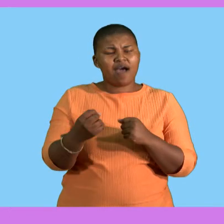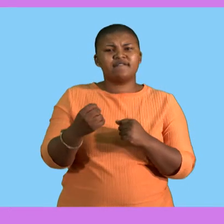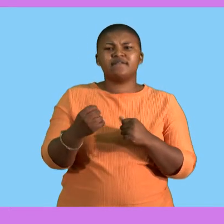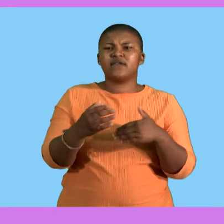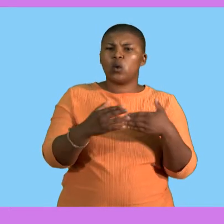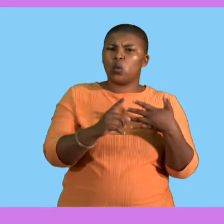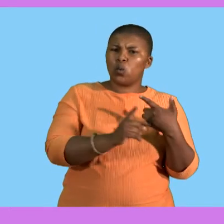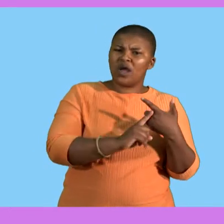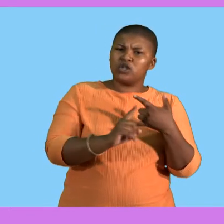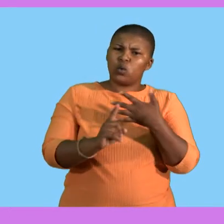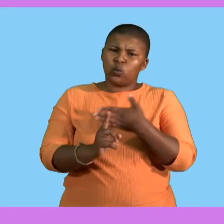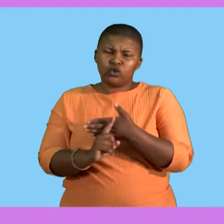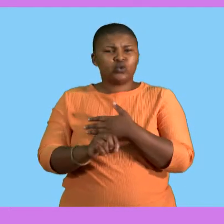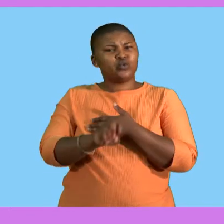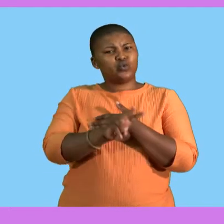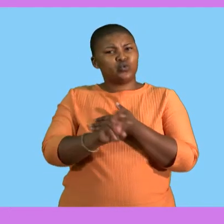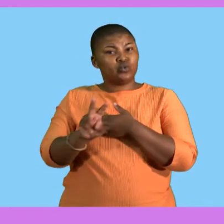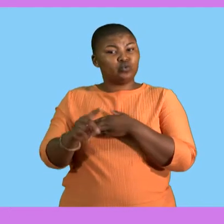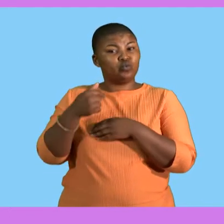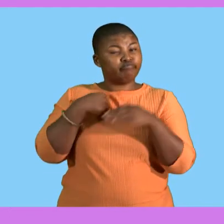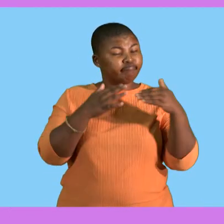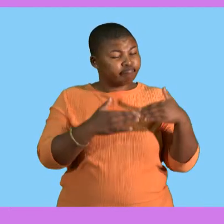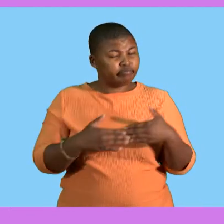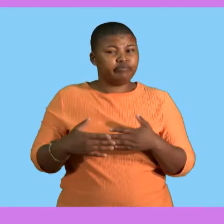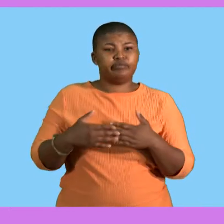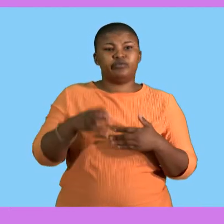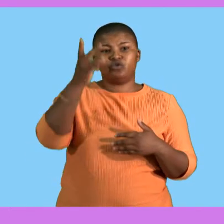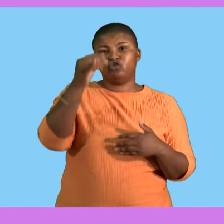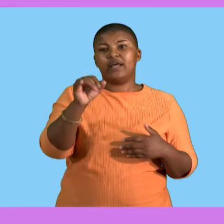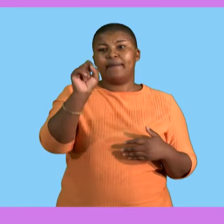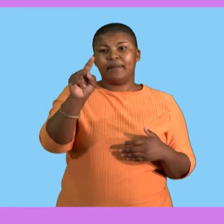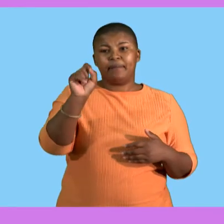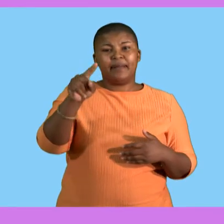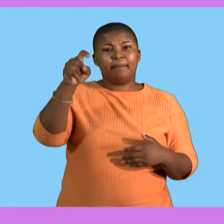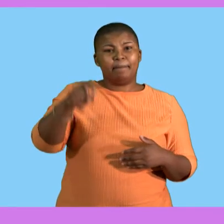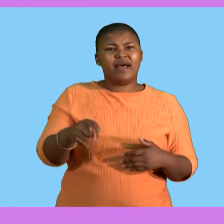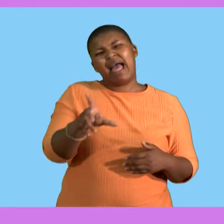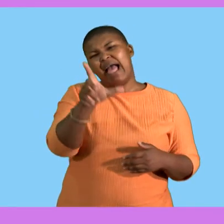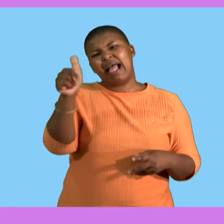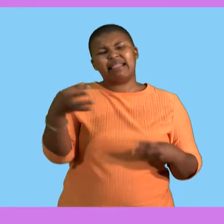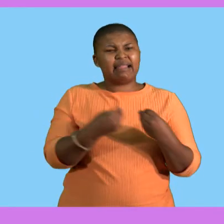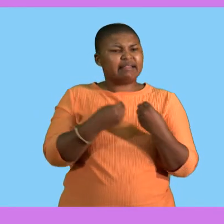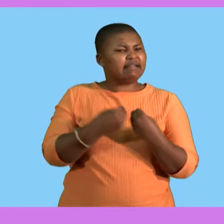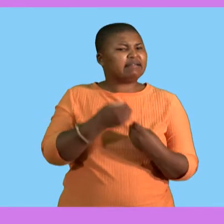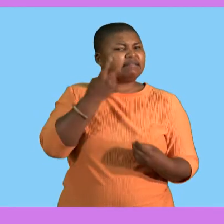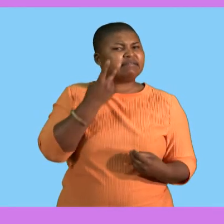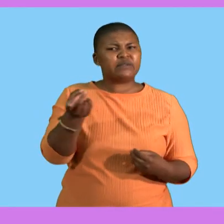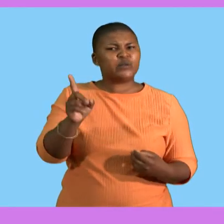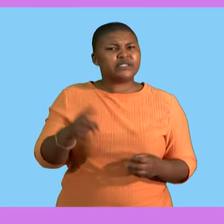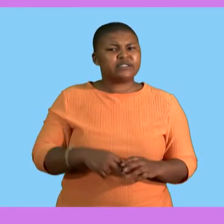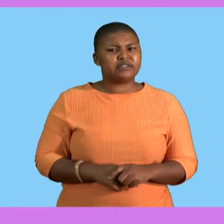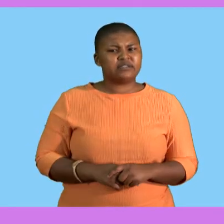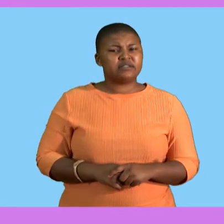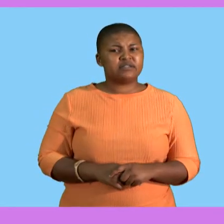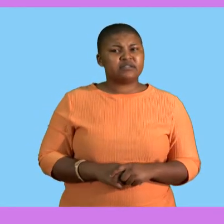windows each. So now we need to look closer. What else can we see? We can